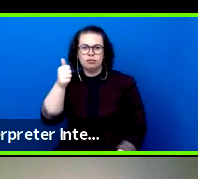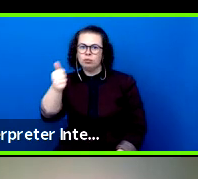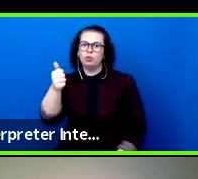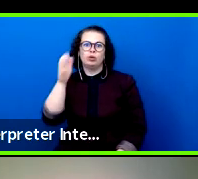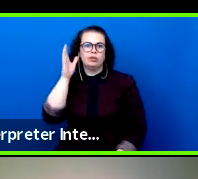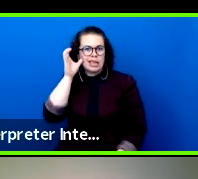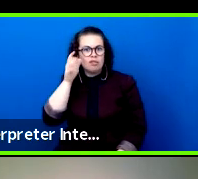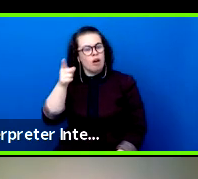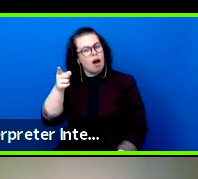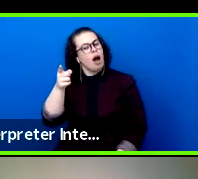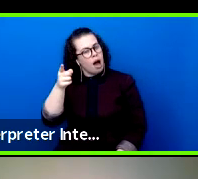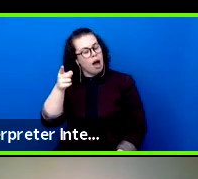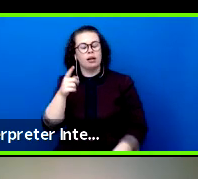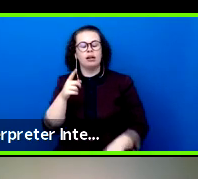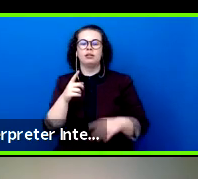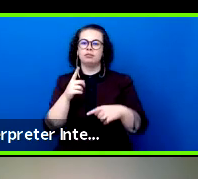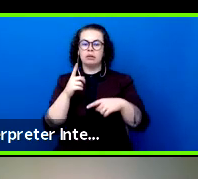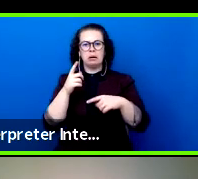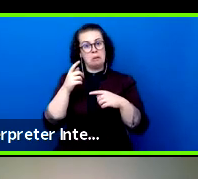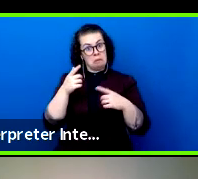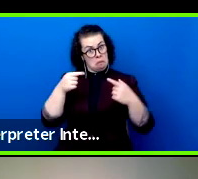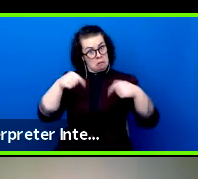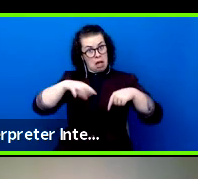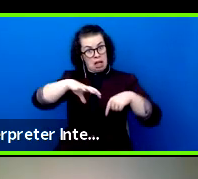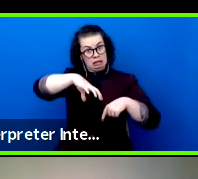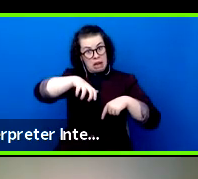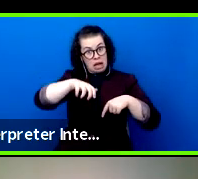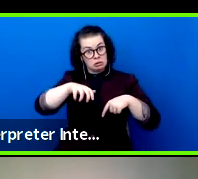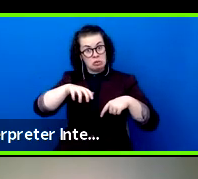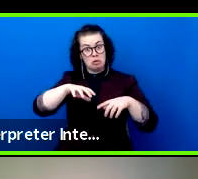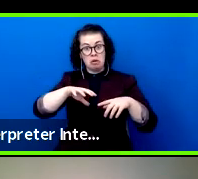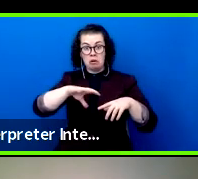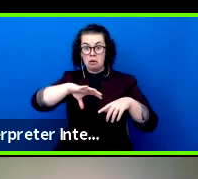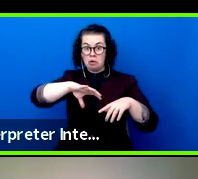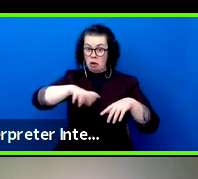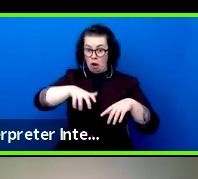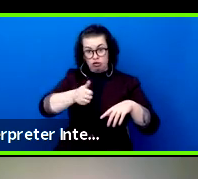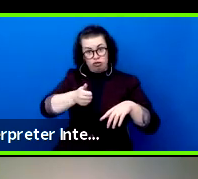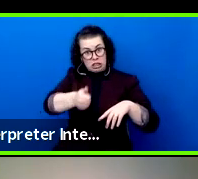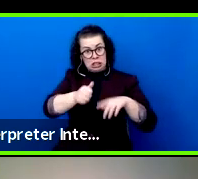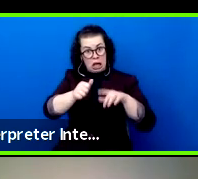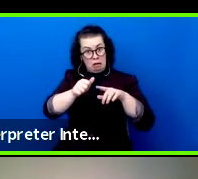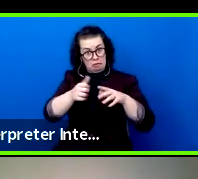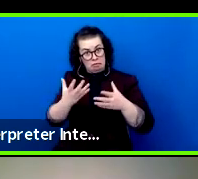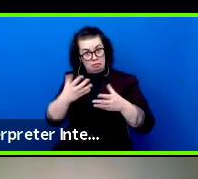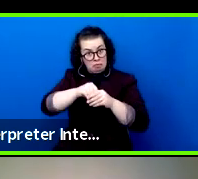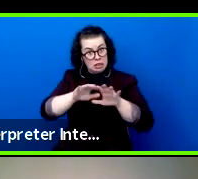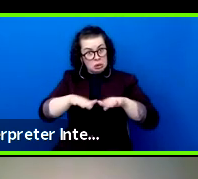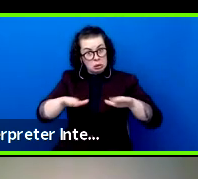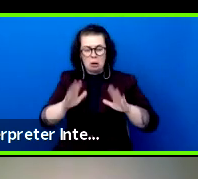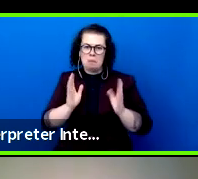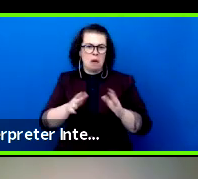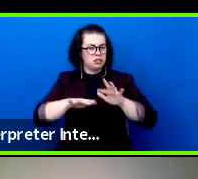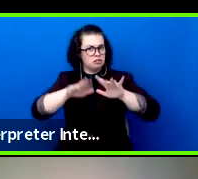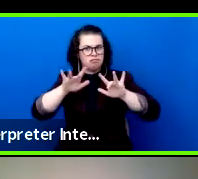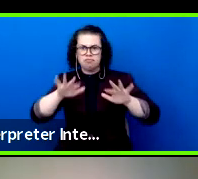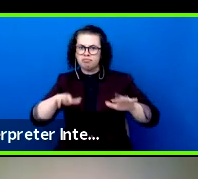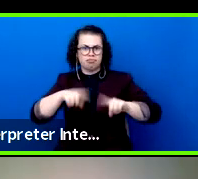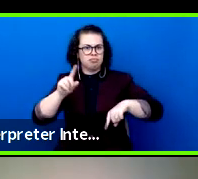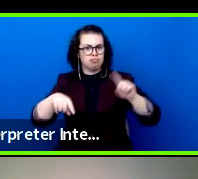the national level? But I assume that is very diverse depending on countries. It Stefan, is very you also want to respond?